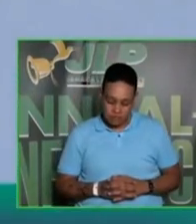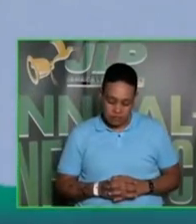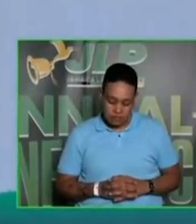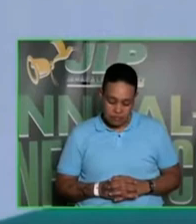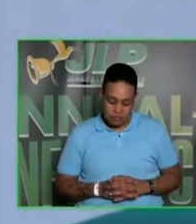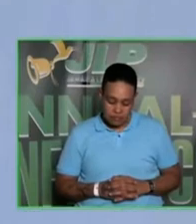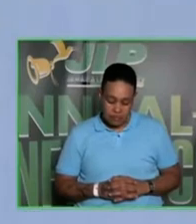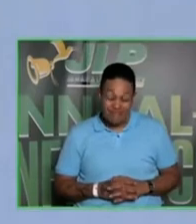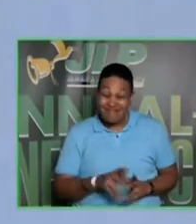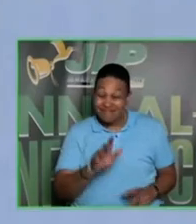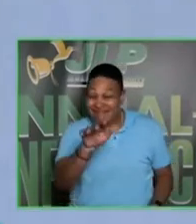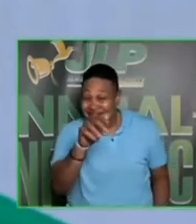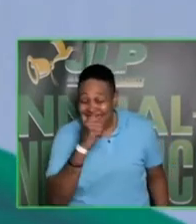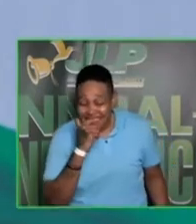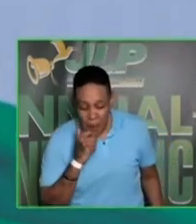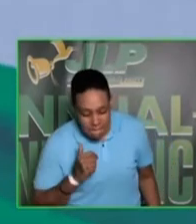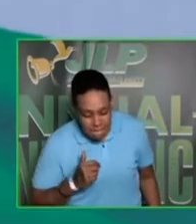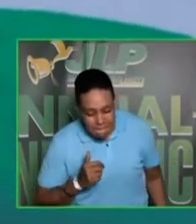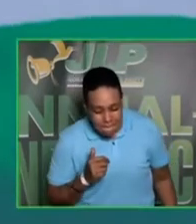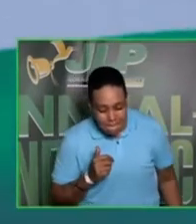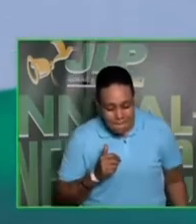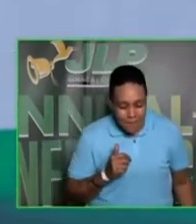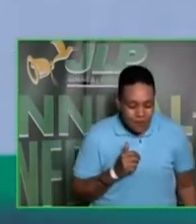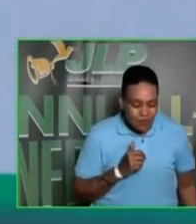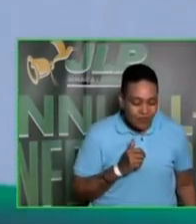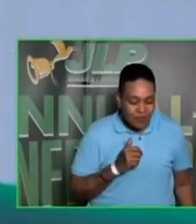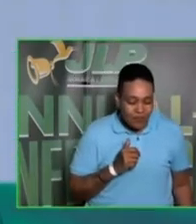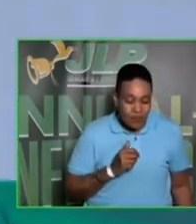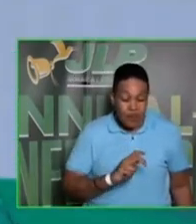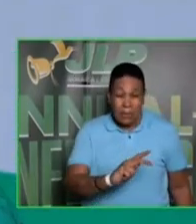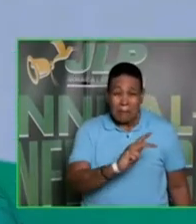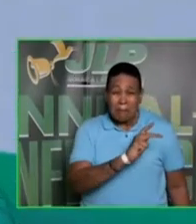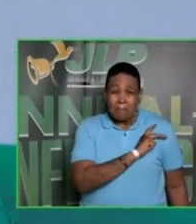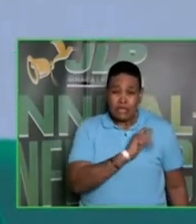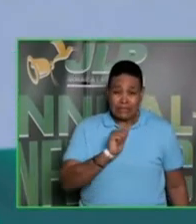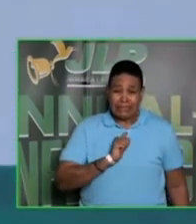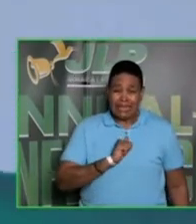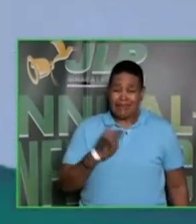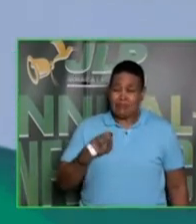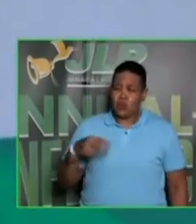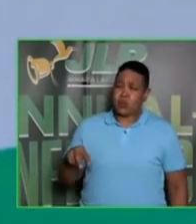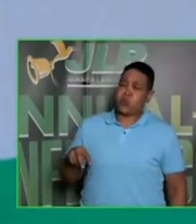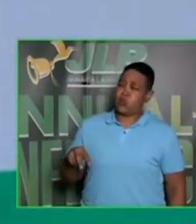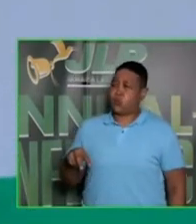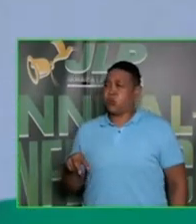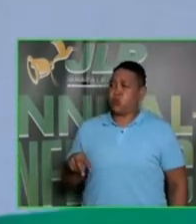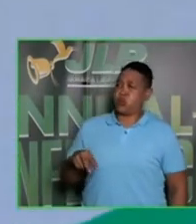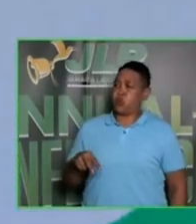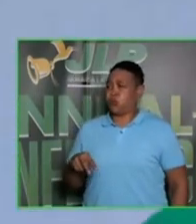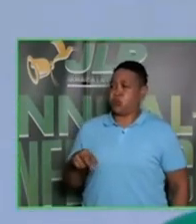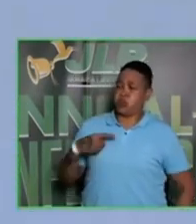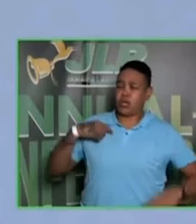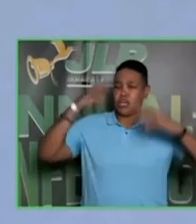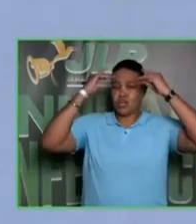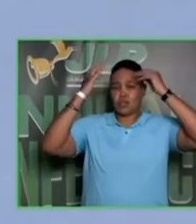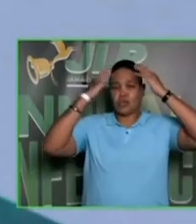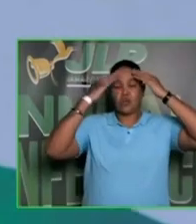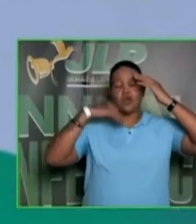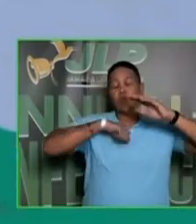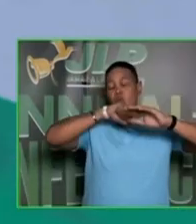As a matter of great personal concern for me, and you know my love for